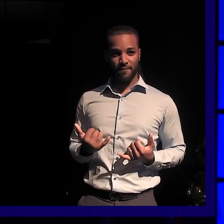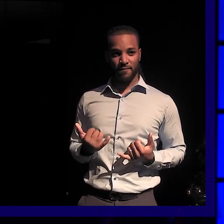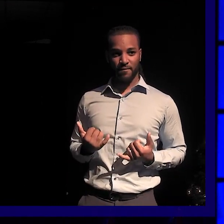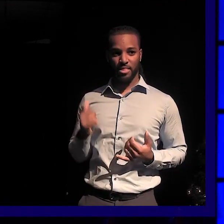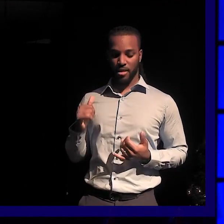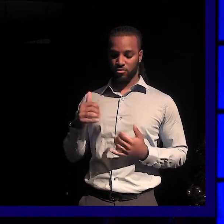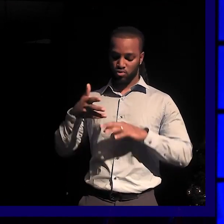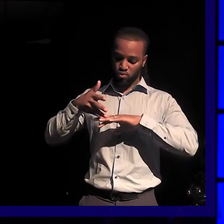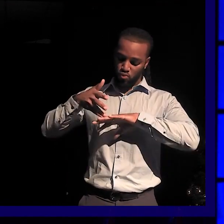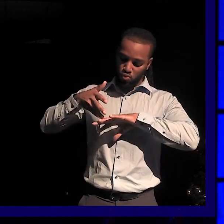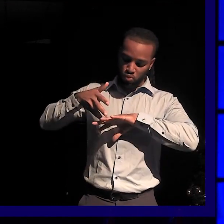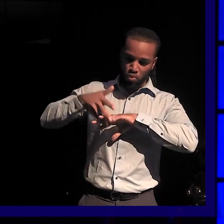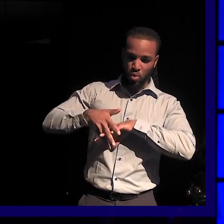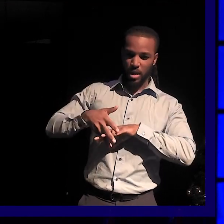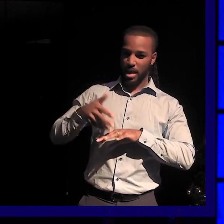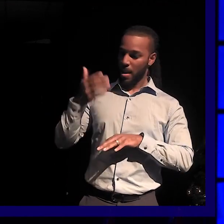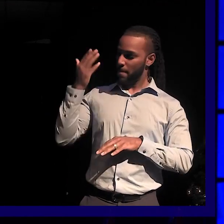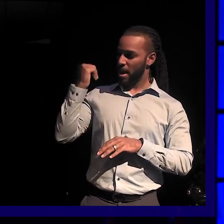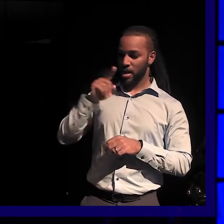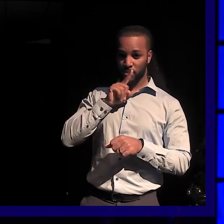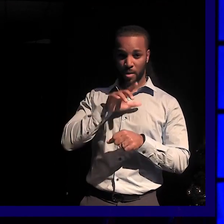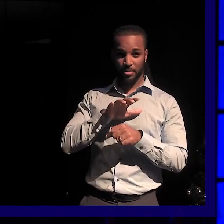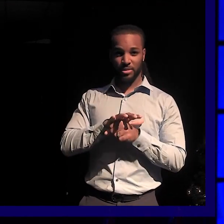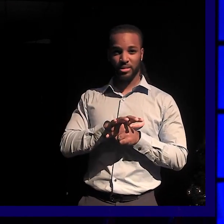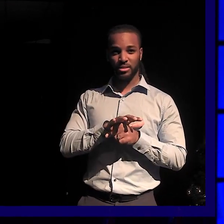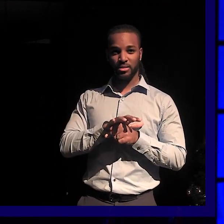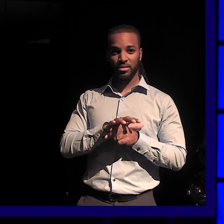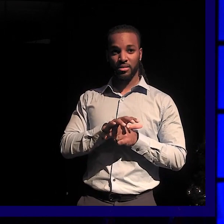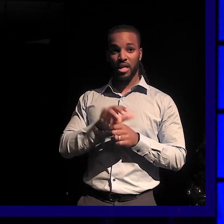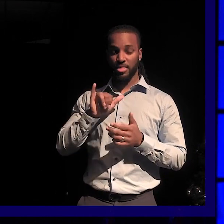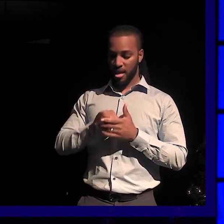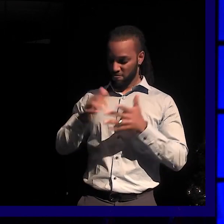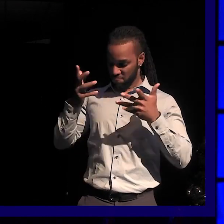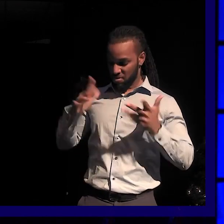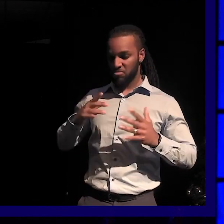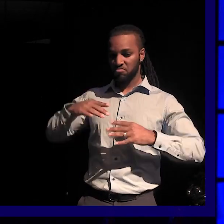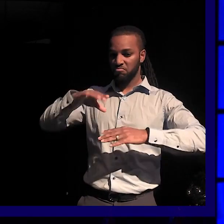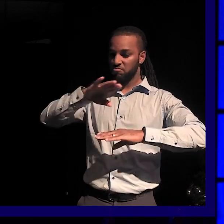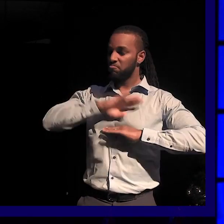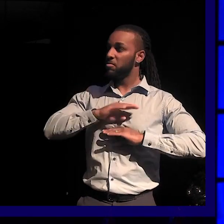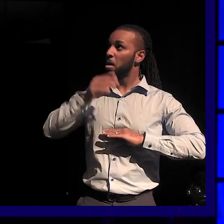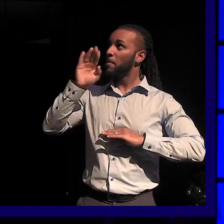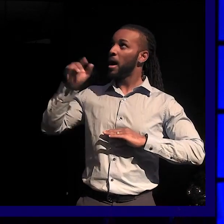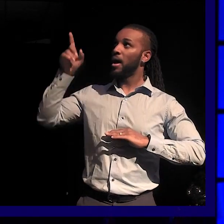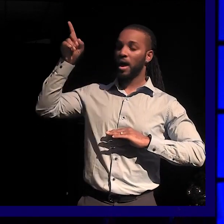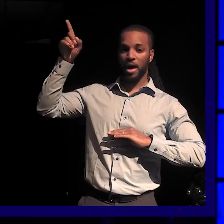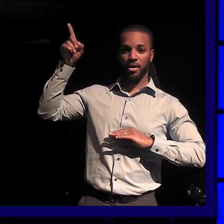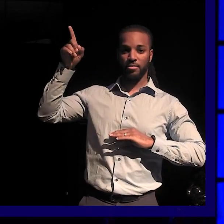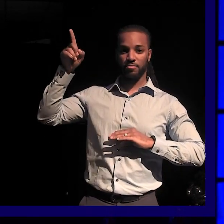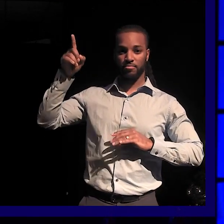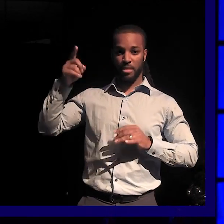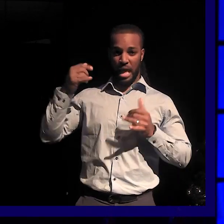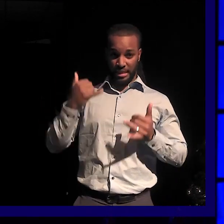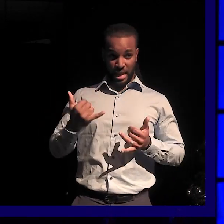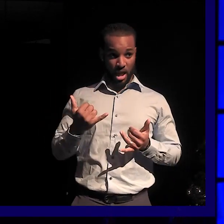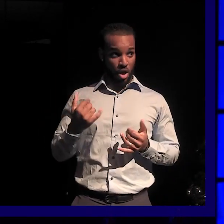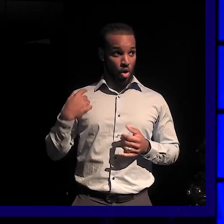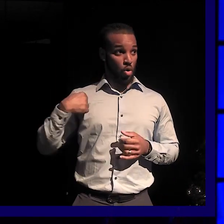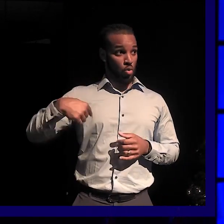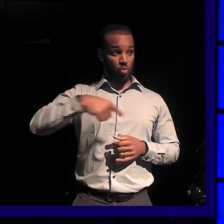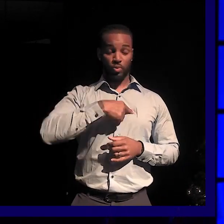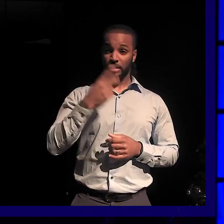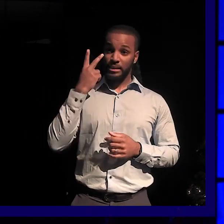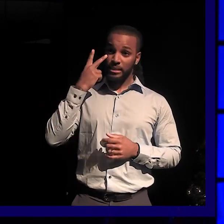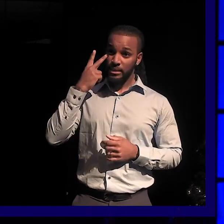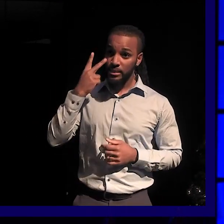that's rooted in past promises that have been fulfilled, rooted in present observation of